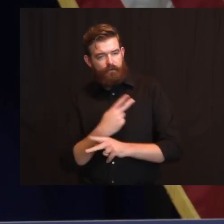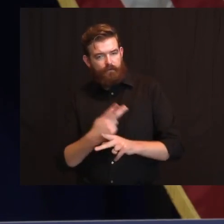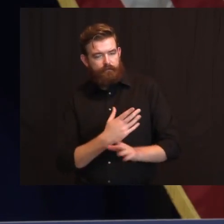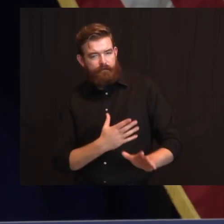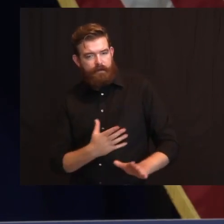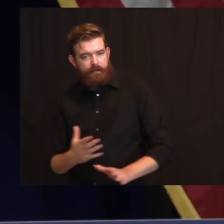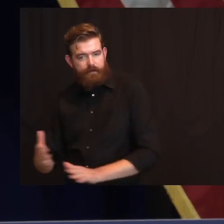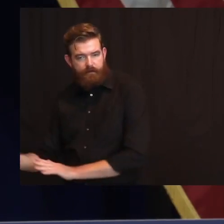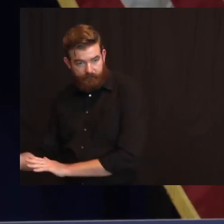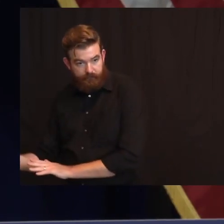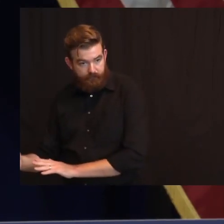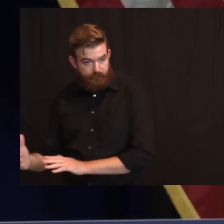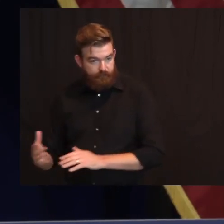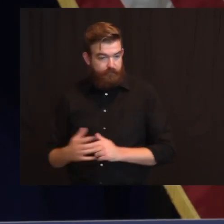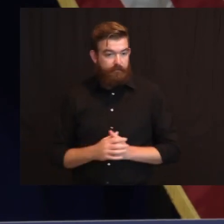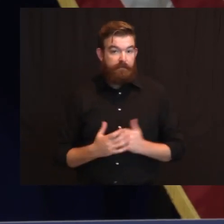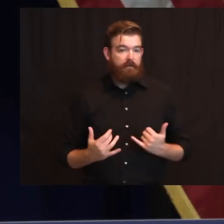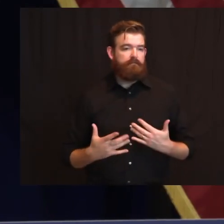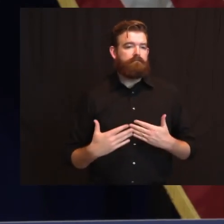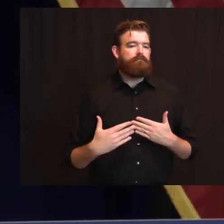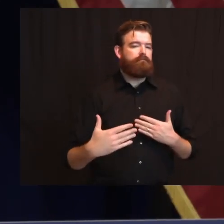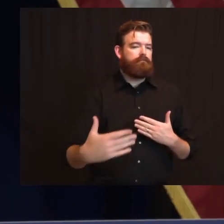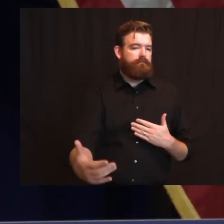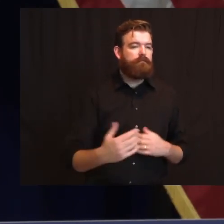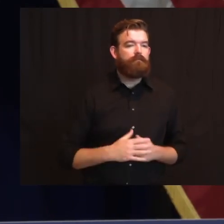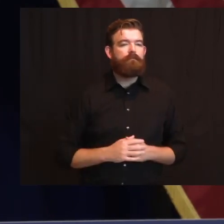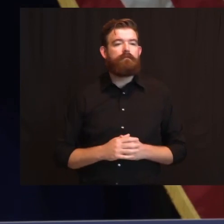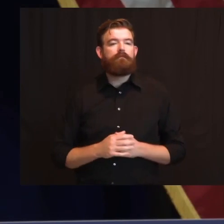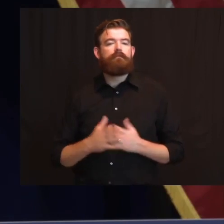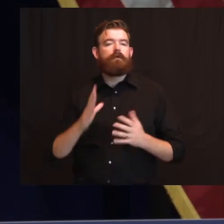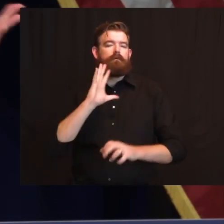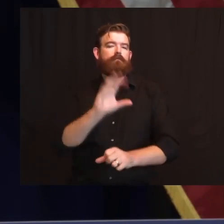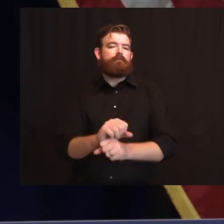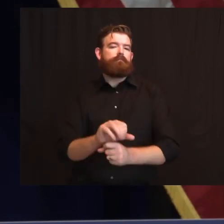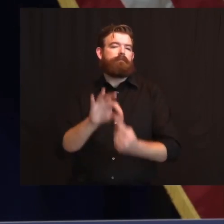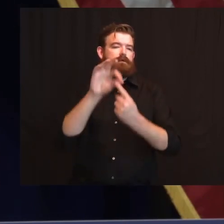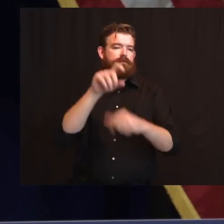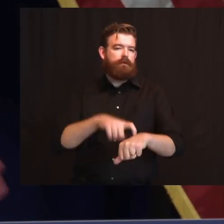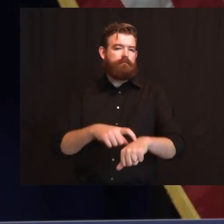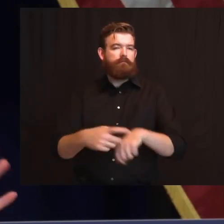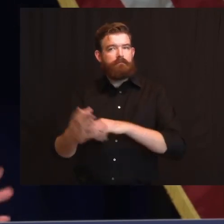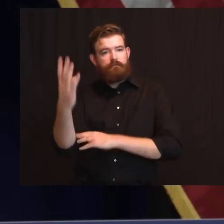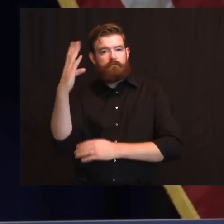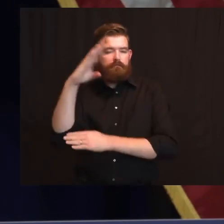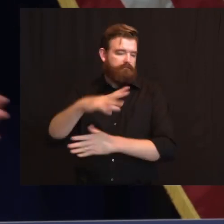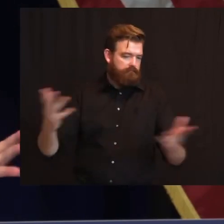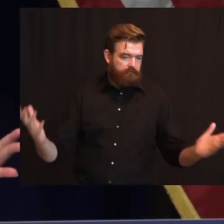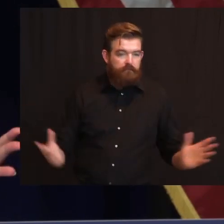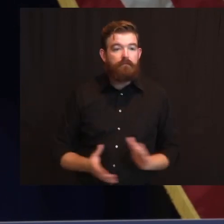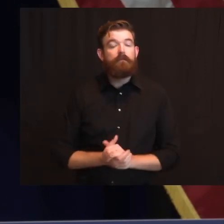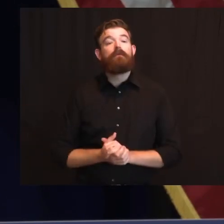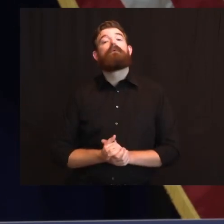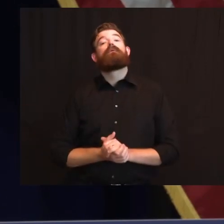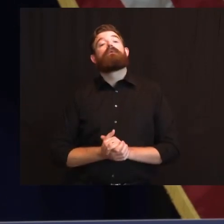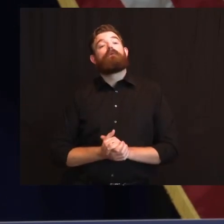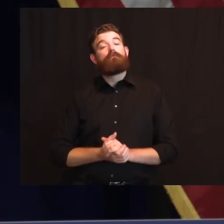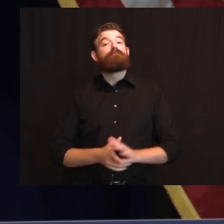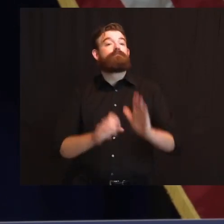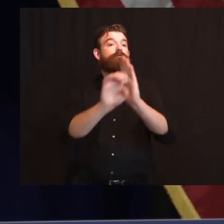at setting special times, whether this isn't the final, but like Friday afternoon